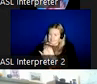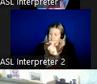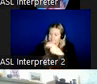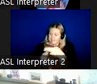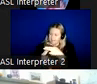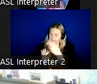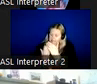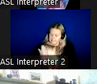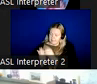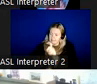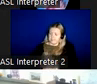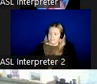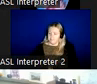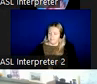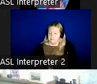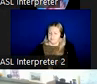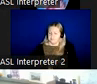well.